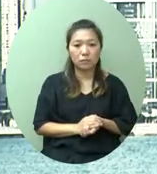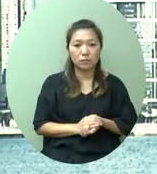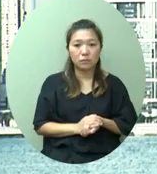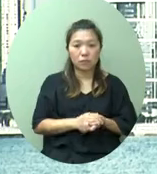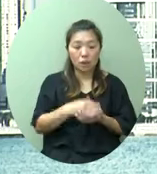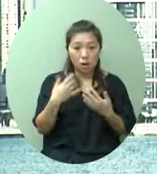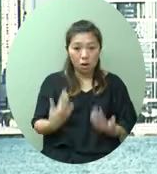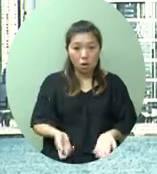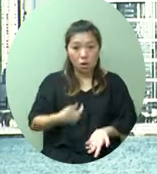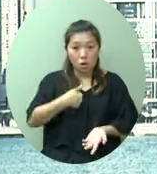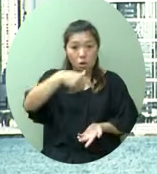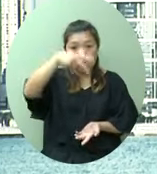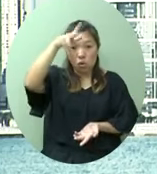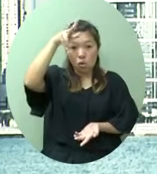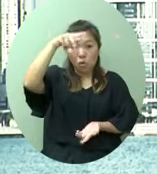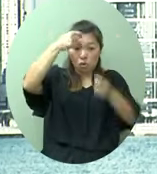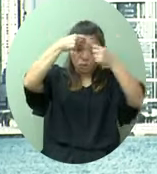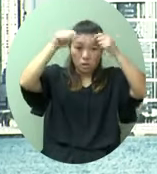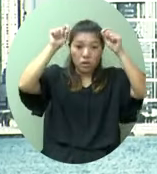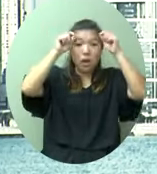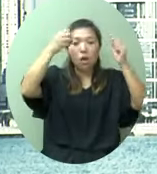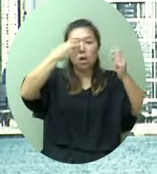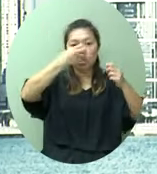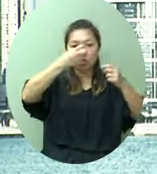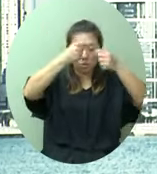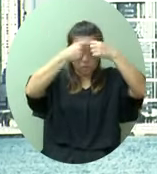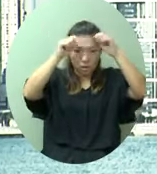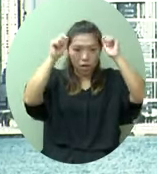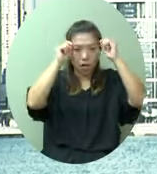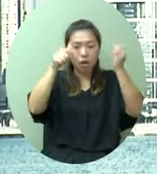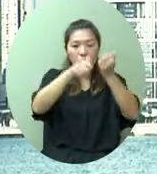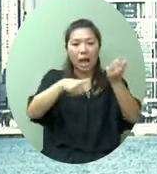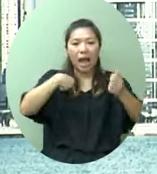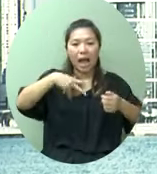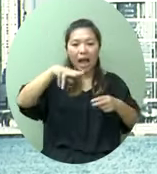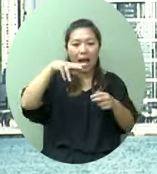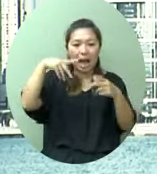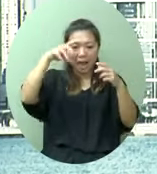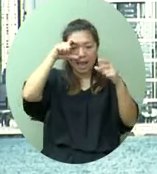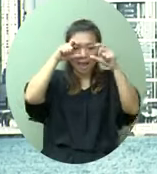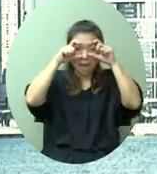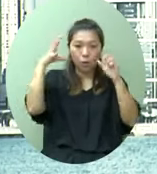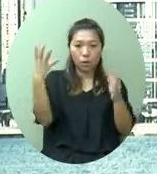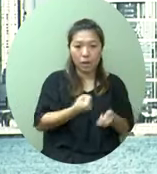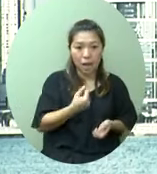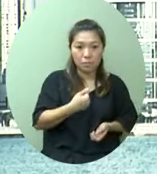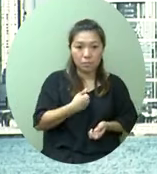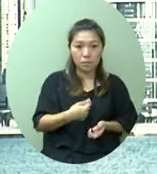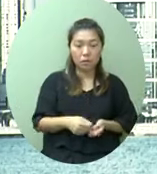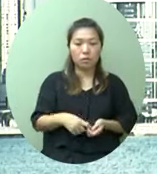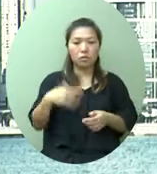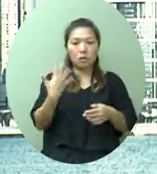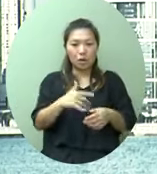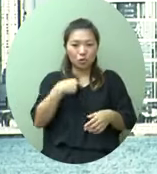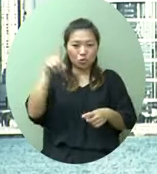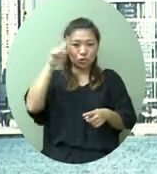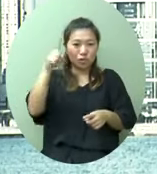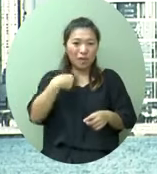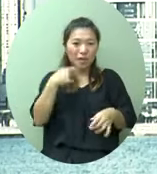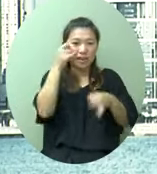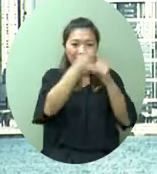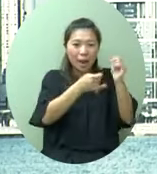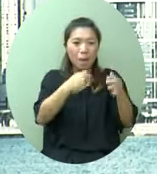not get myself involved or interfered into the affairs of the university. The second question about district